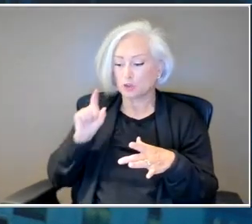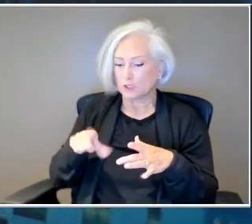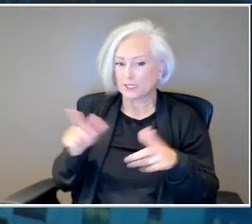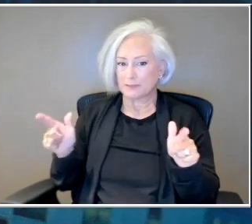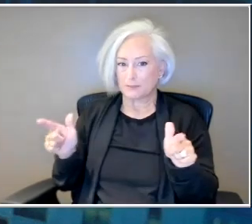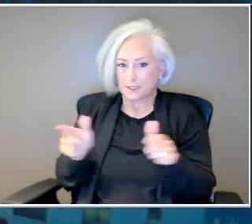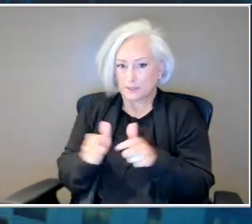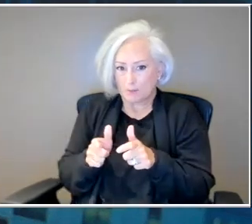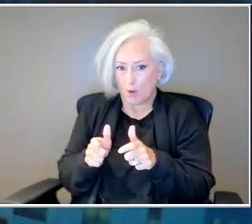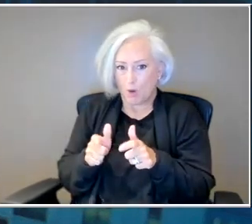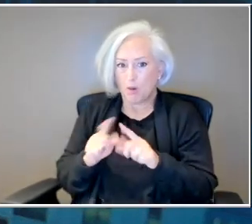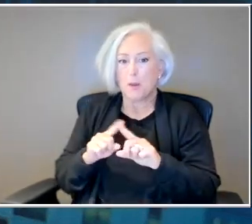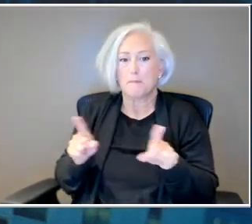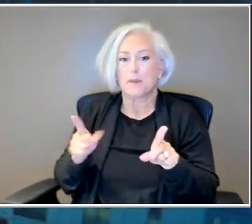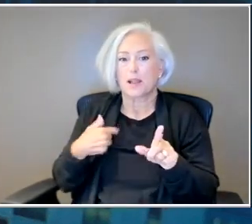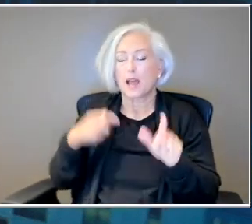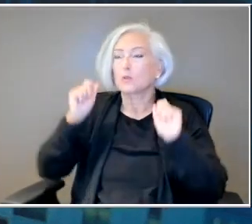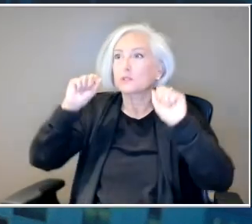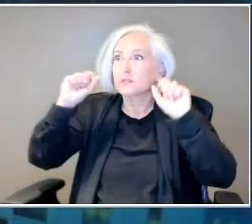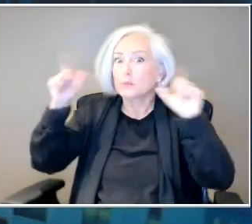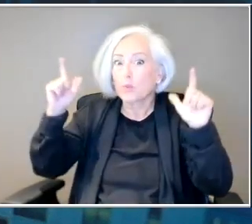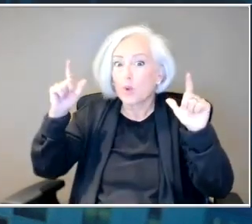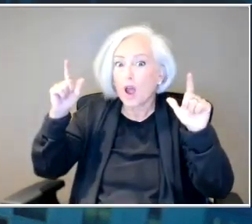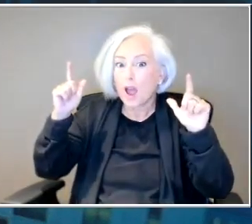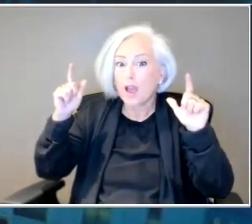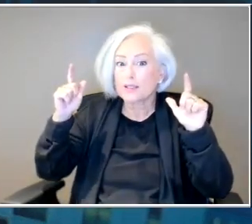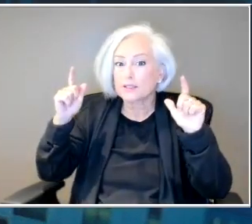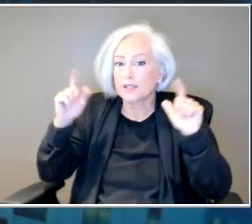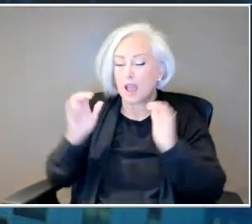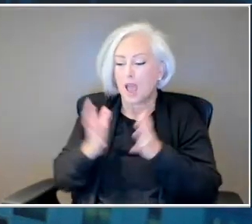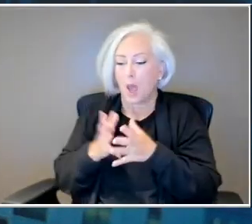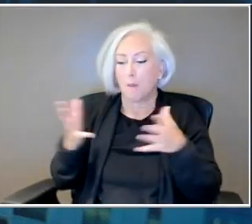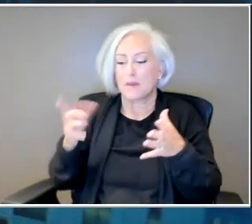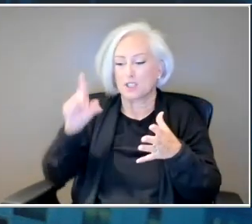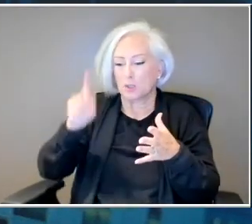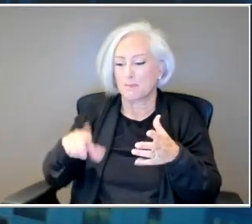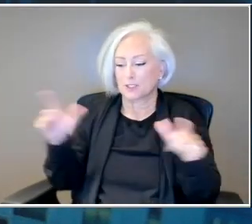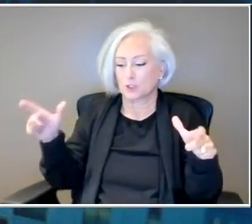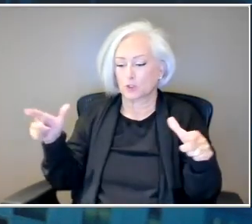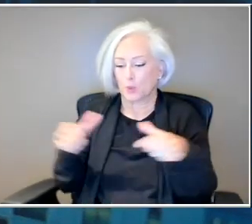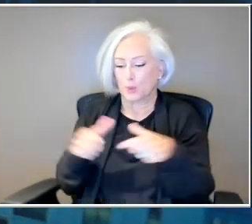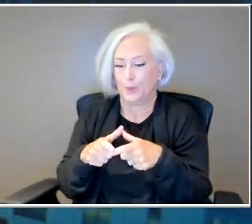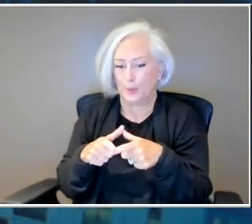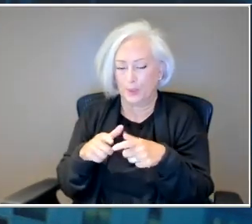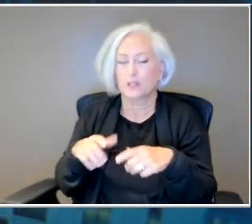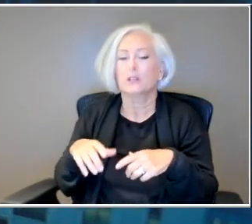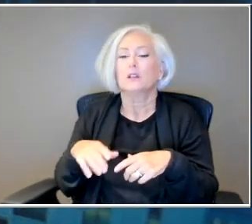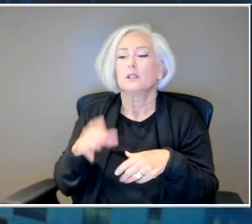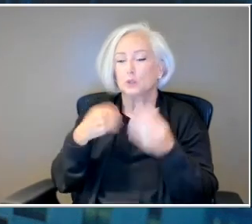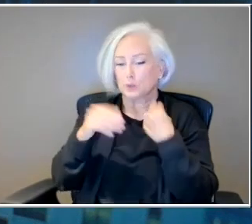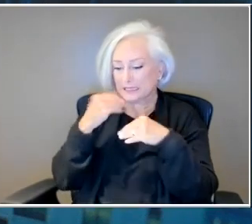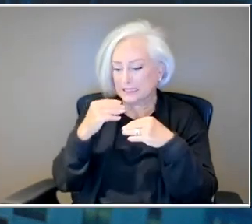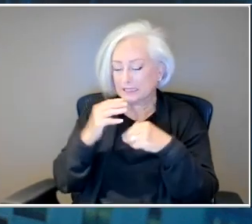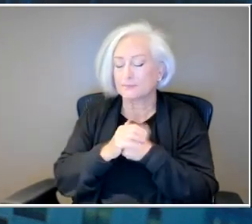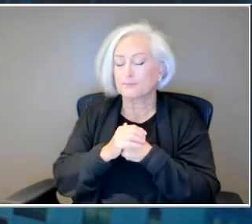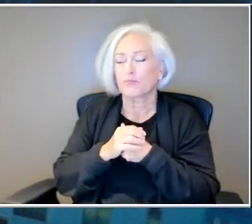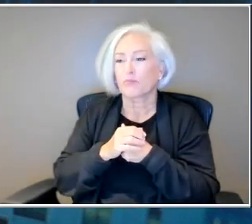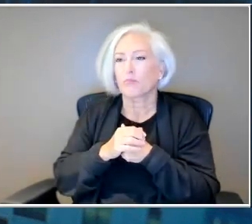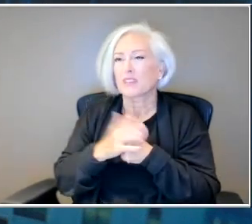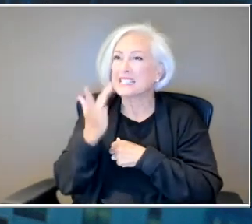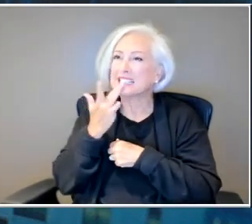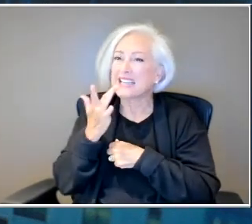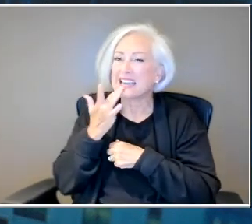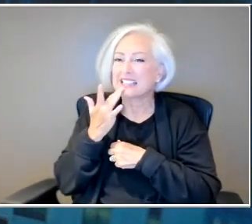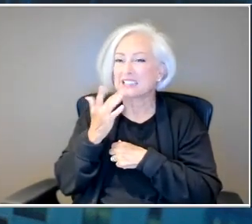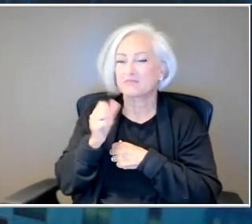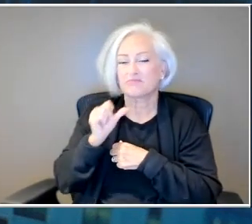at my reduced portion size. In terms of taste, I probably don't enjoy beef